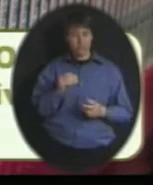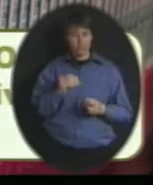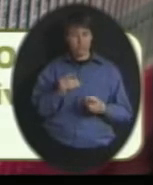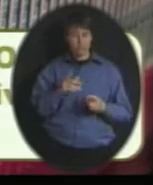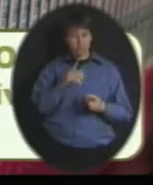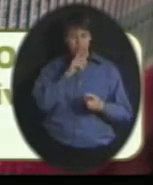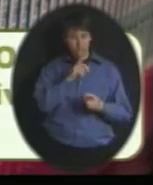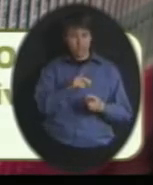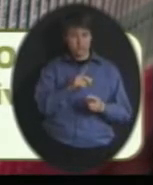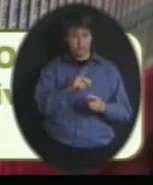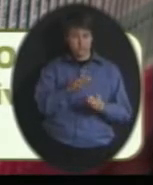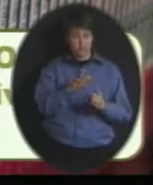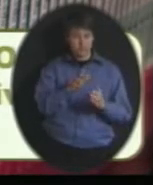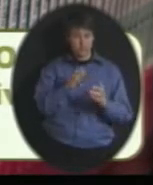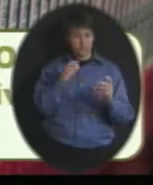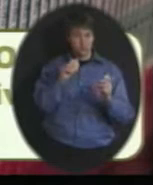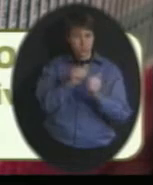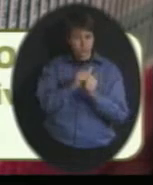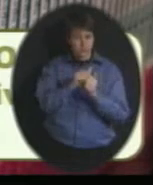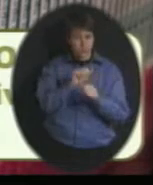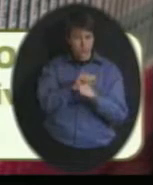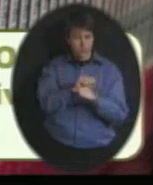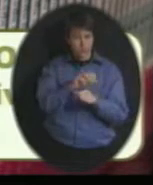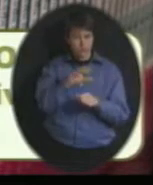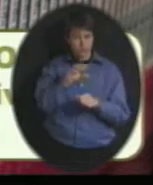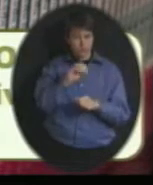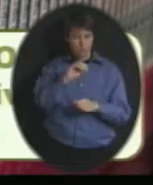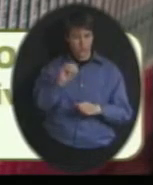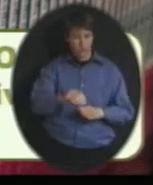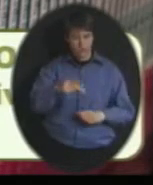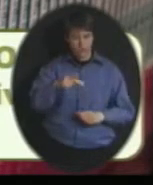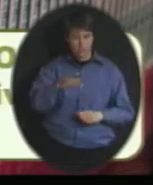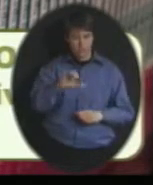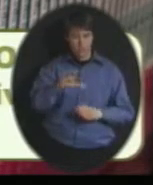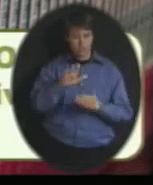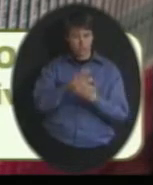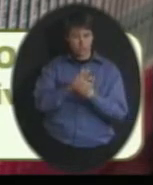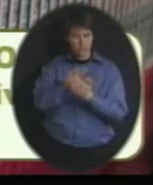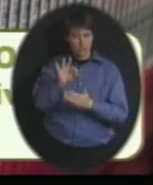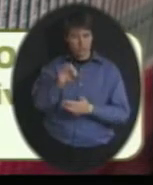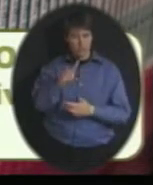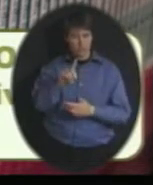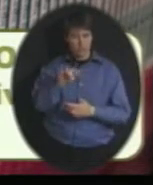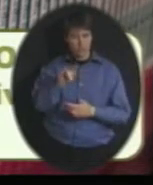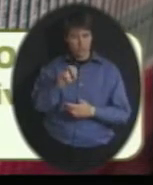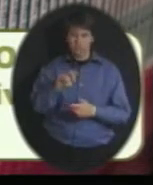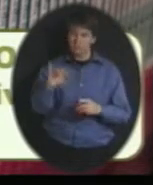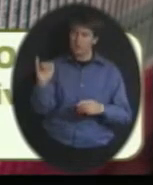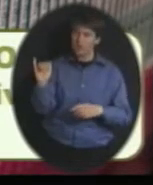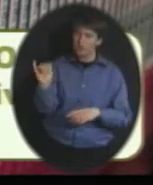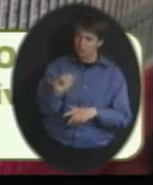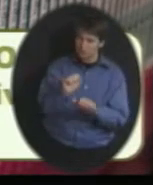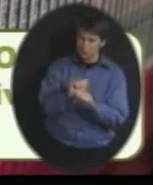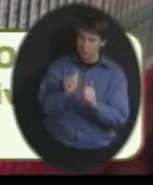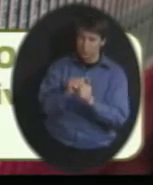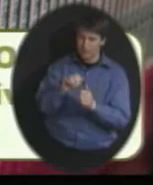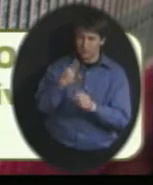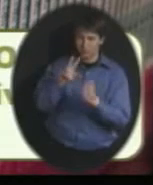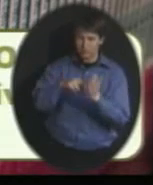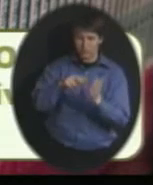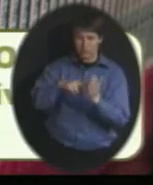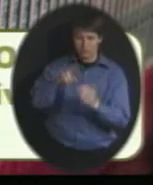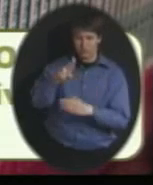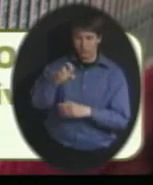work with the Olathe Public School Foundation, but we also worked with Reading Reptile. which was an independent bookstore